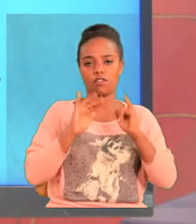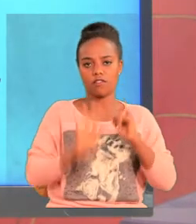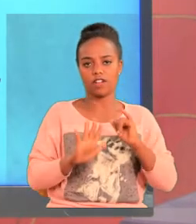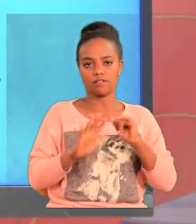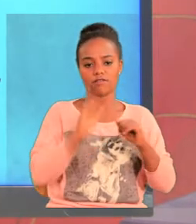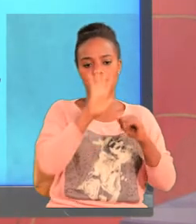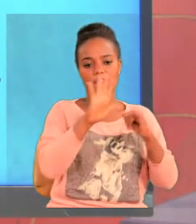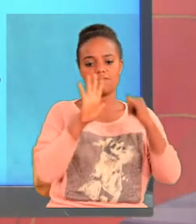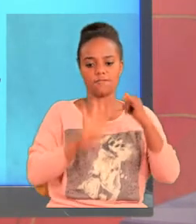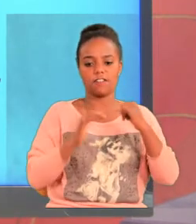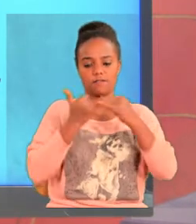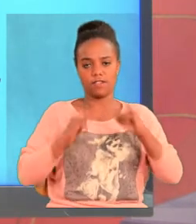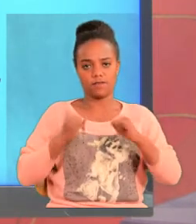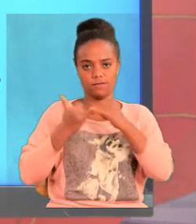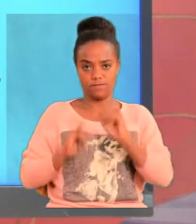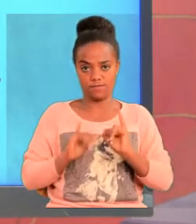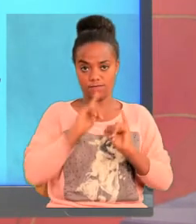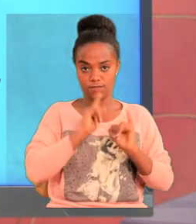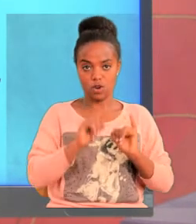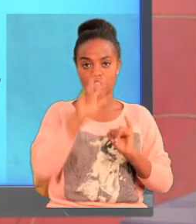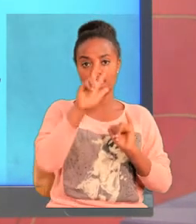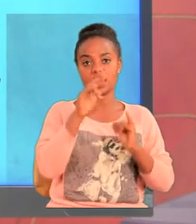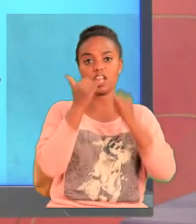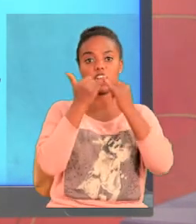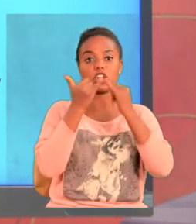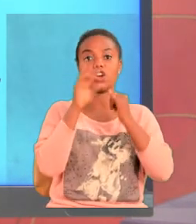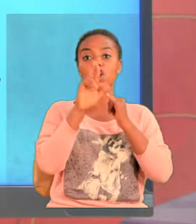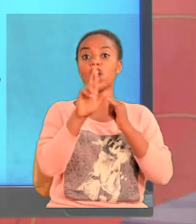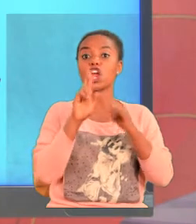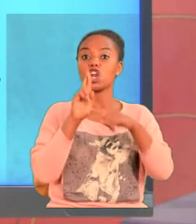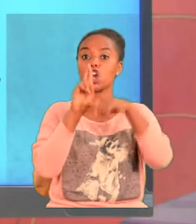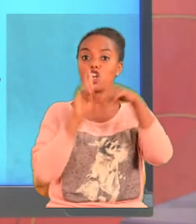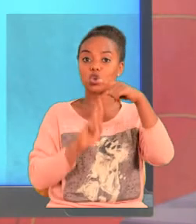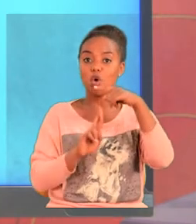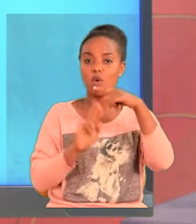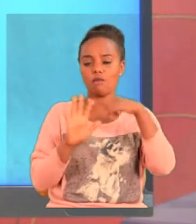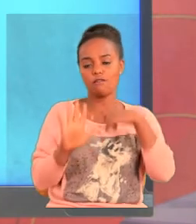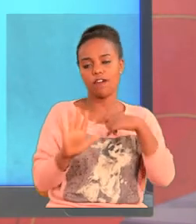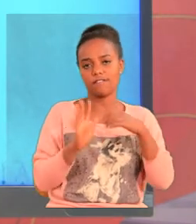3/5/5, 3/5, 5. Therefore, it will be 3:5.